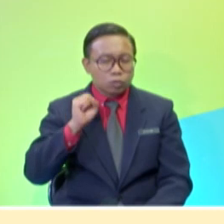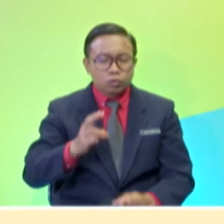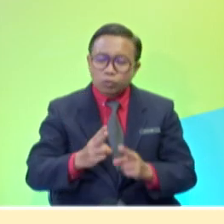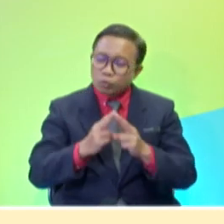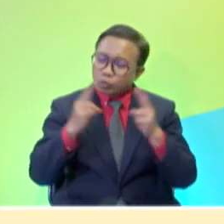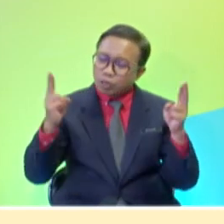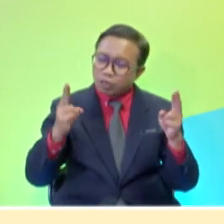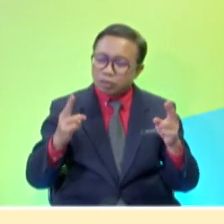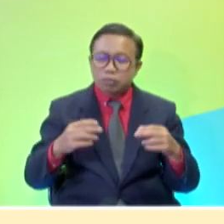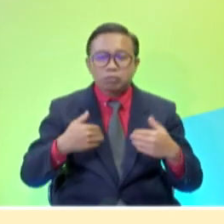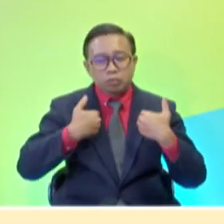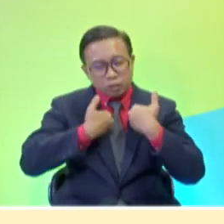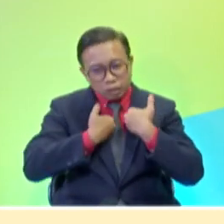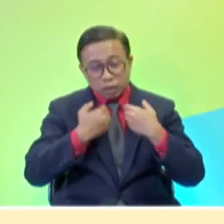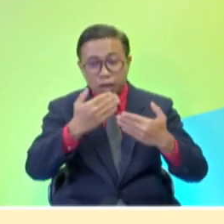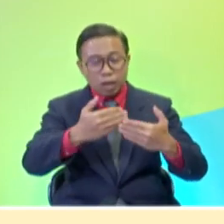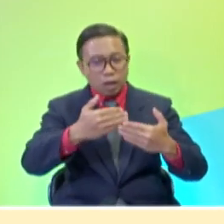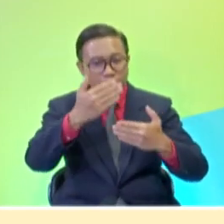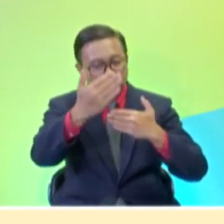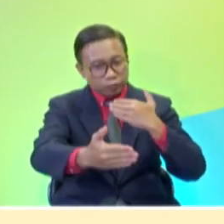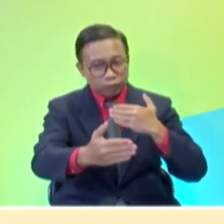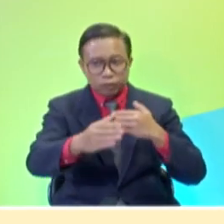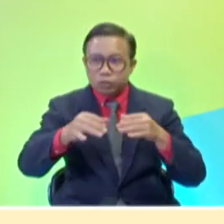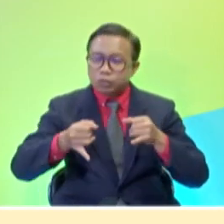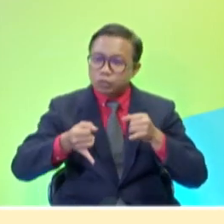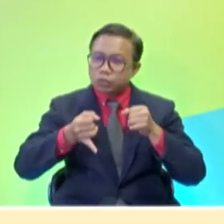the journey. The journey to ...